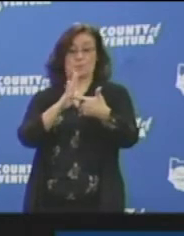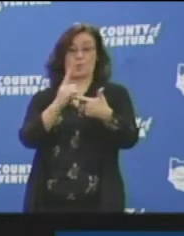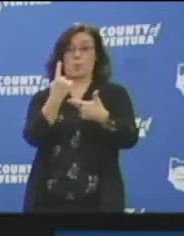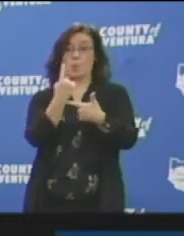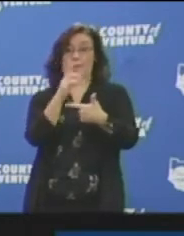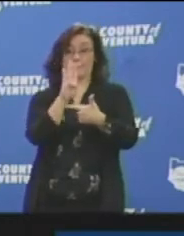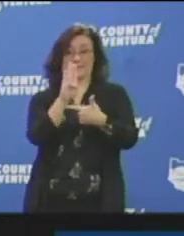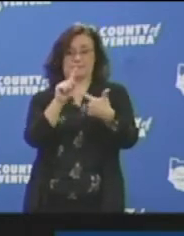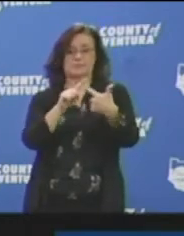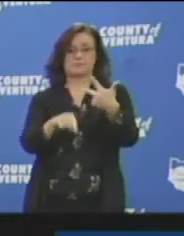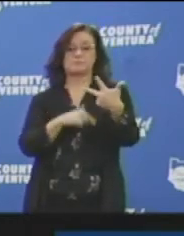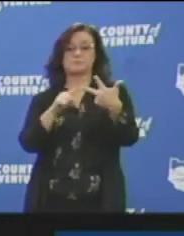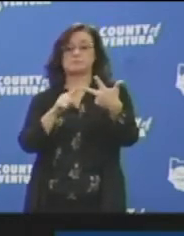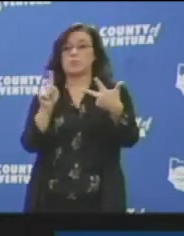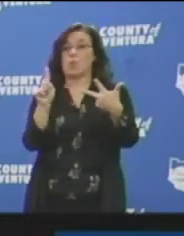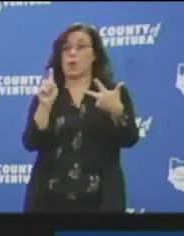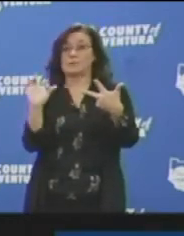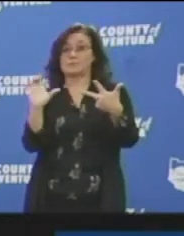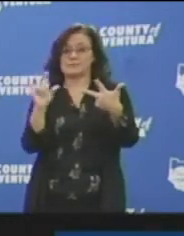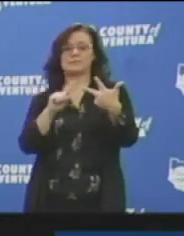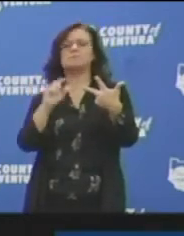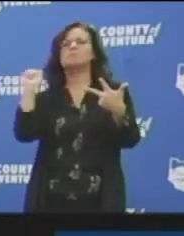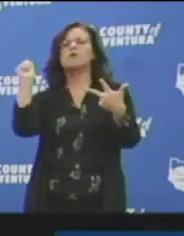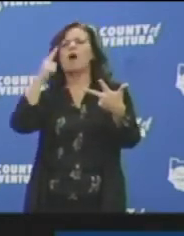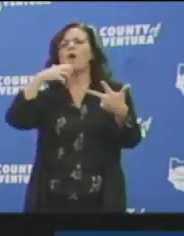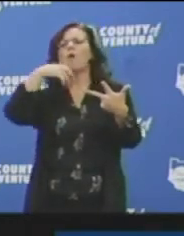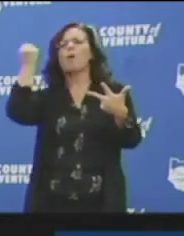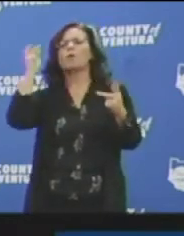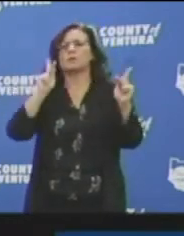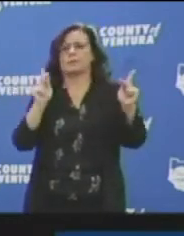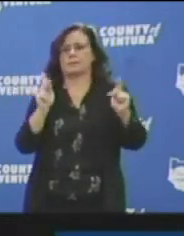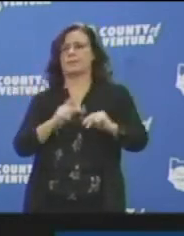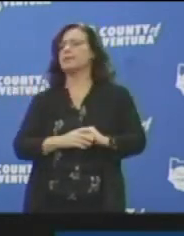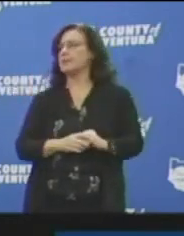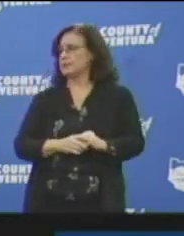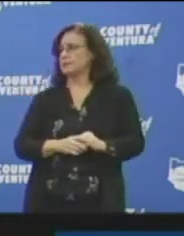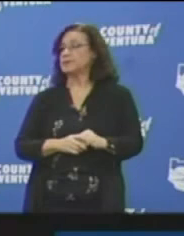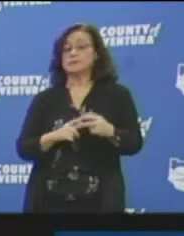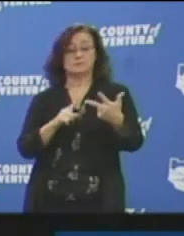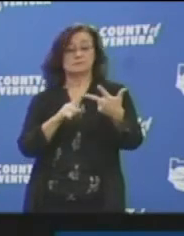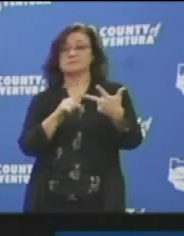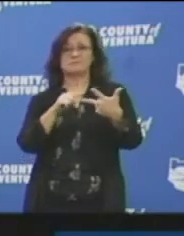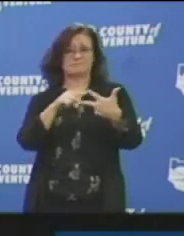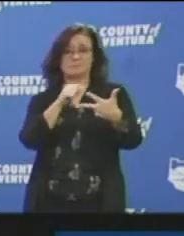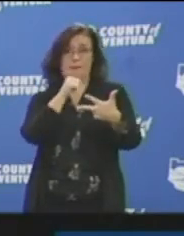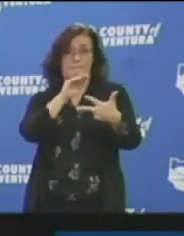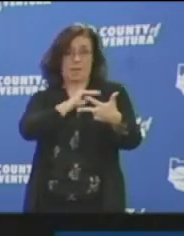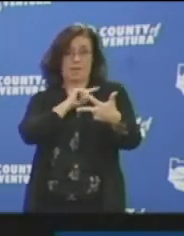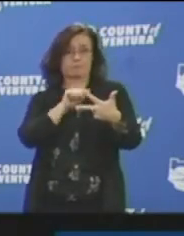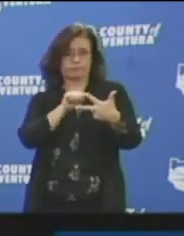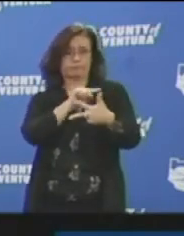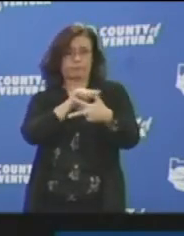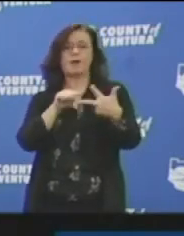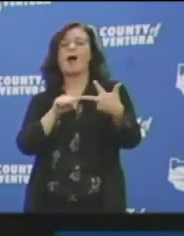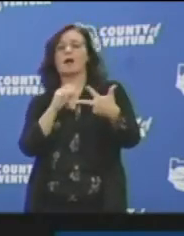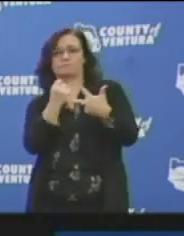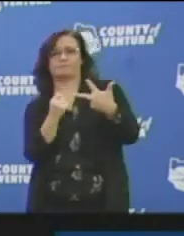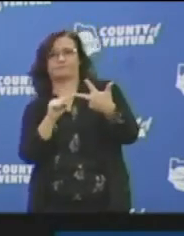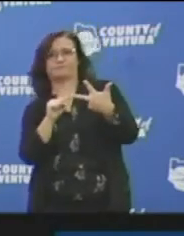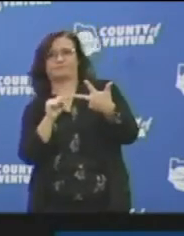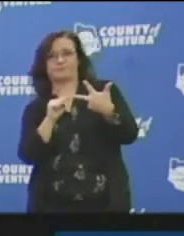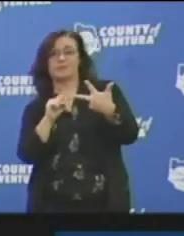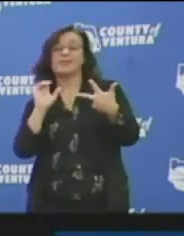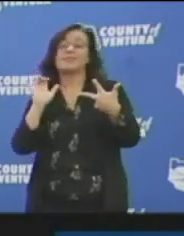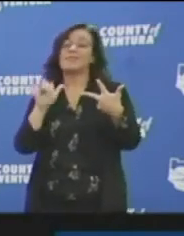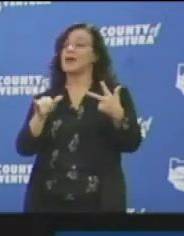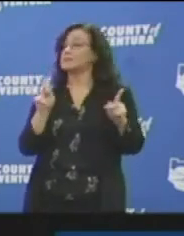1C comes all older adults, not included in phase 1, and that means people 65 to 75 years